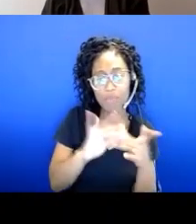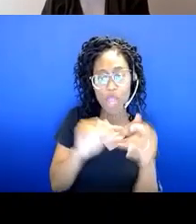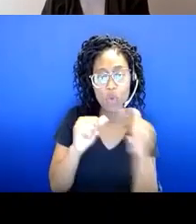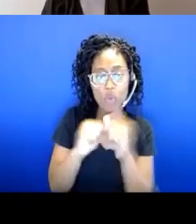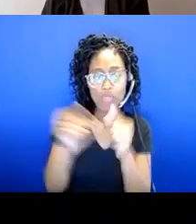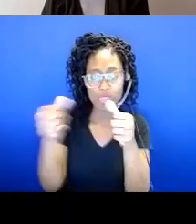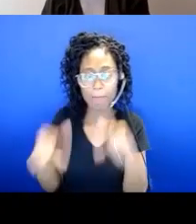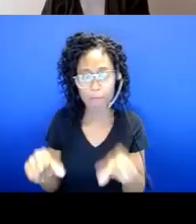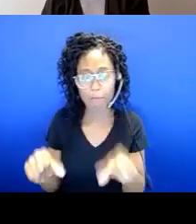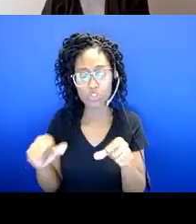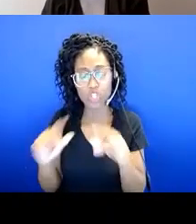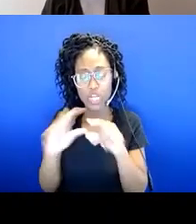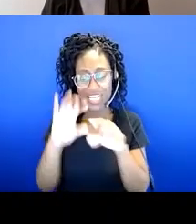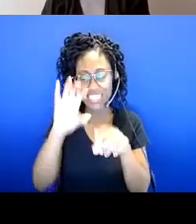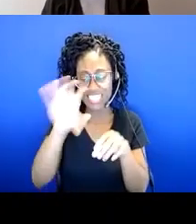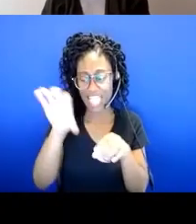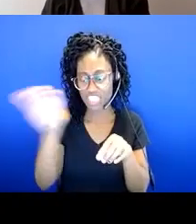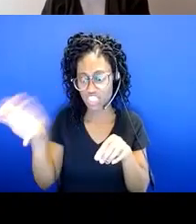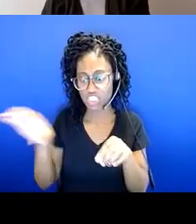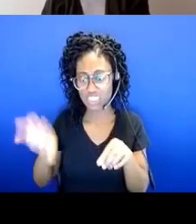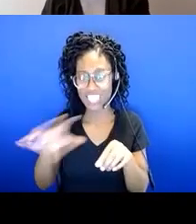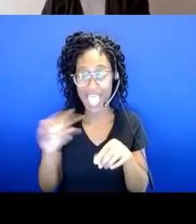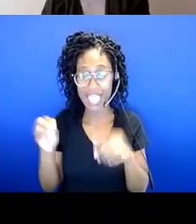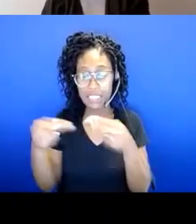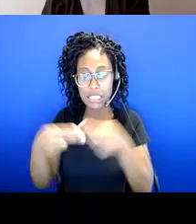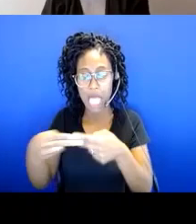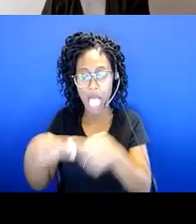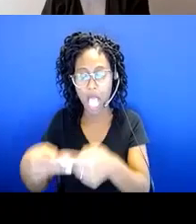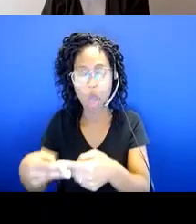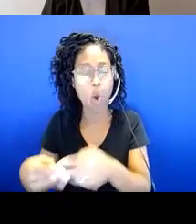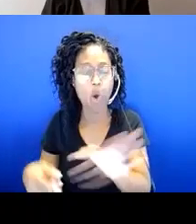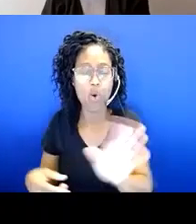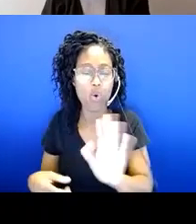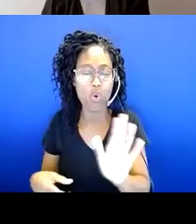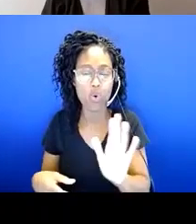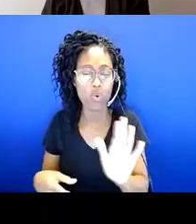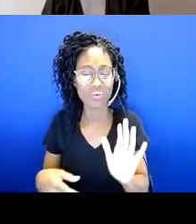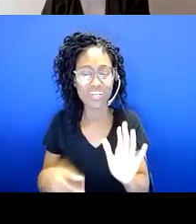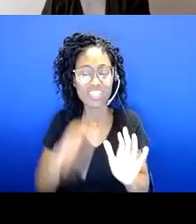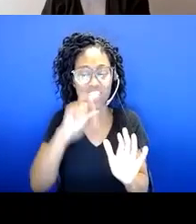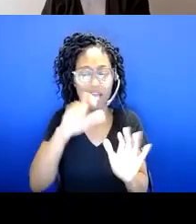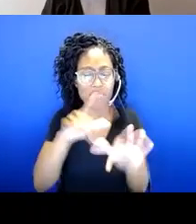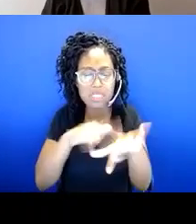and slides. No, there's no synchronization there.